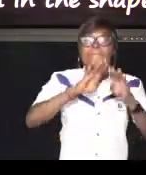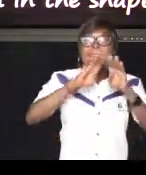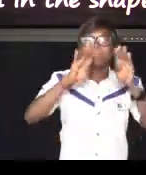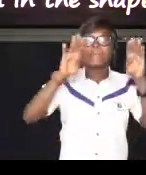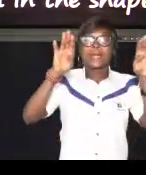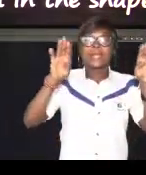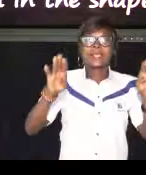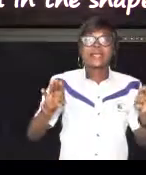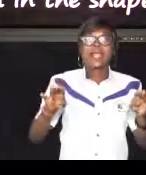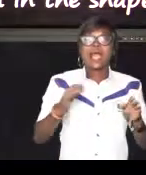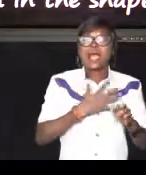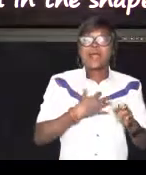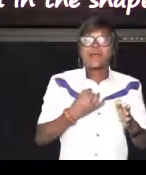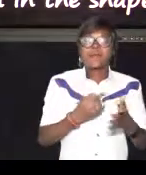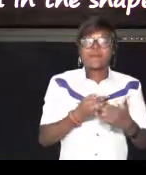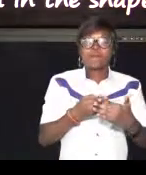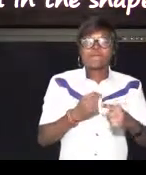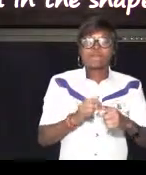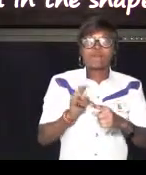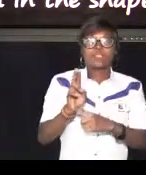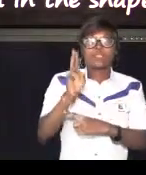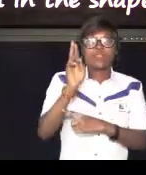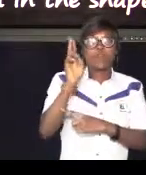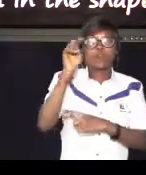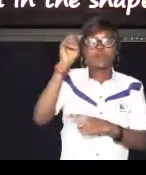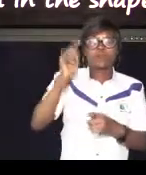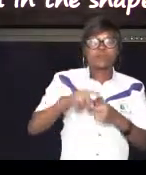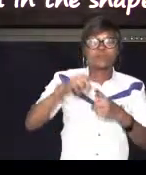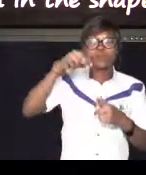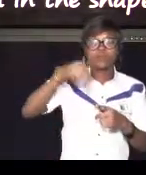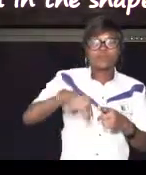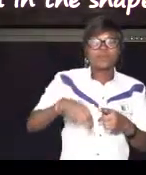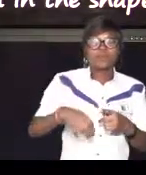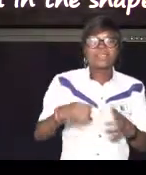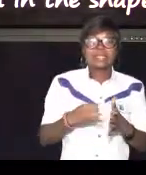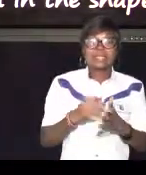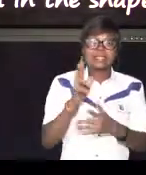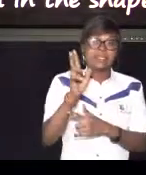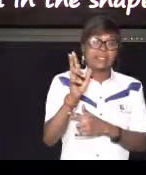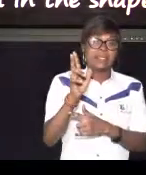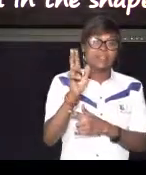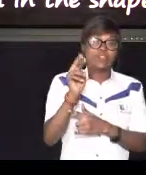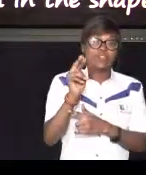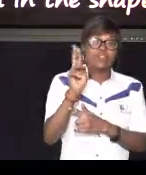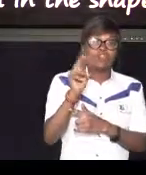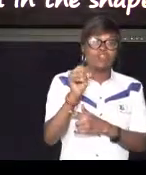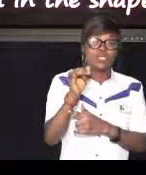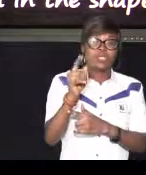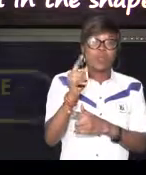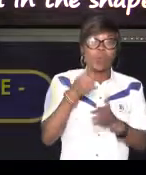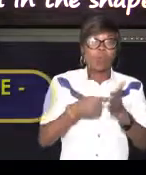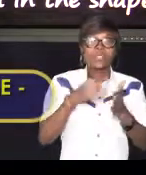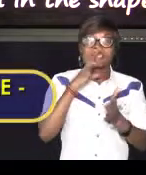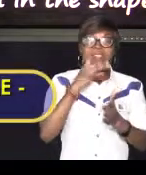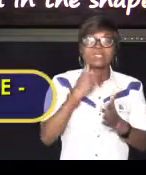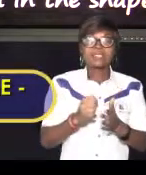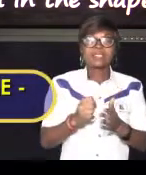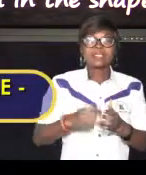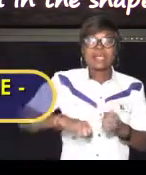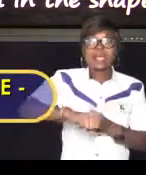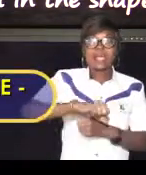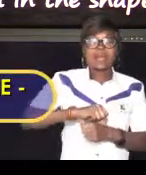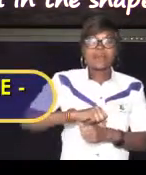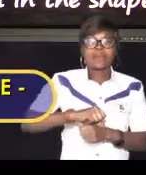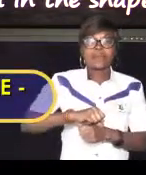9 units. And from the top to the bottom, that's the length, is 3 units. But what is the area? We